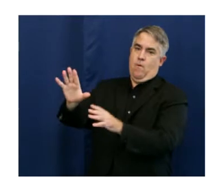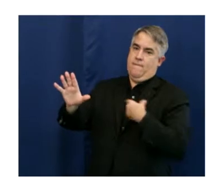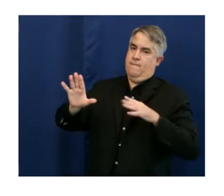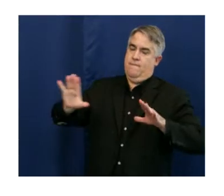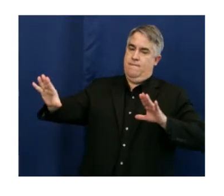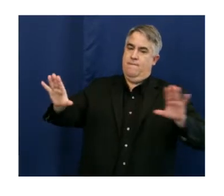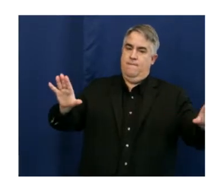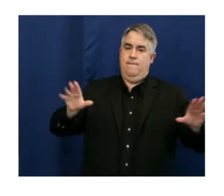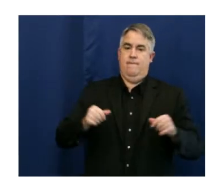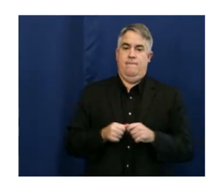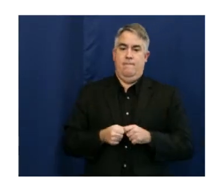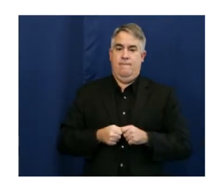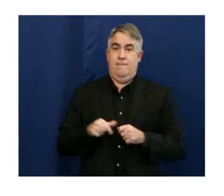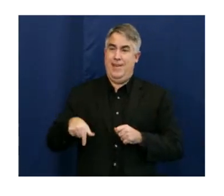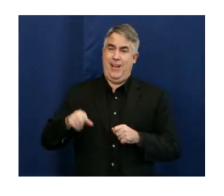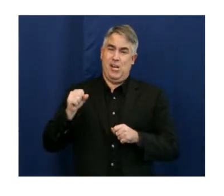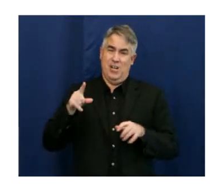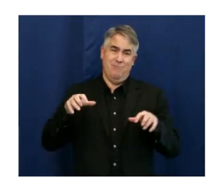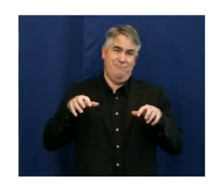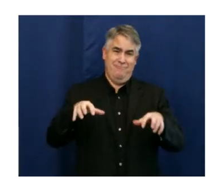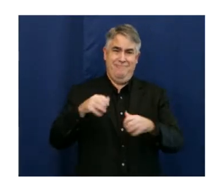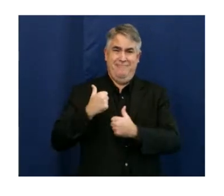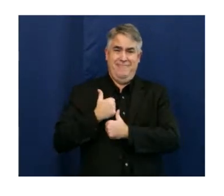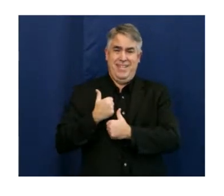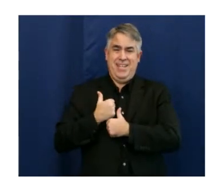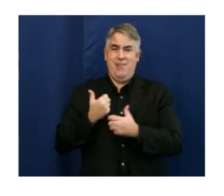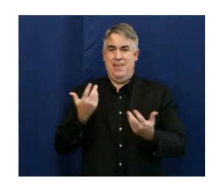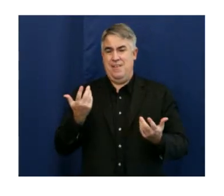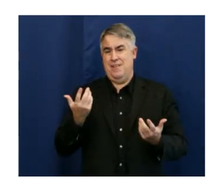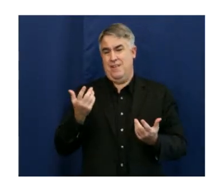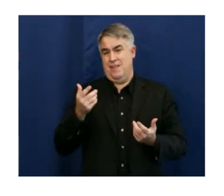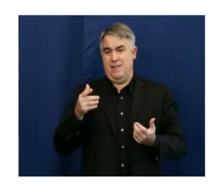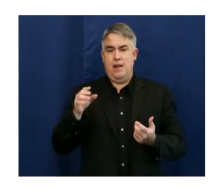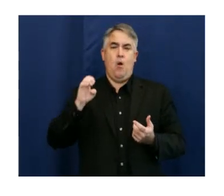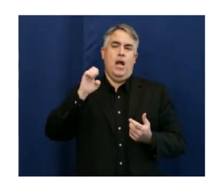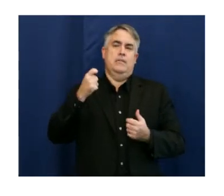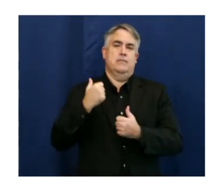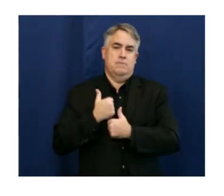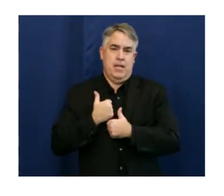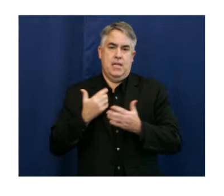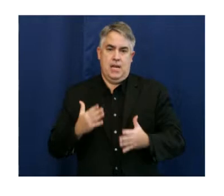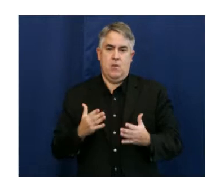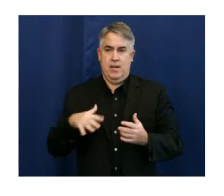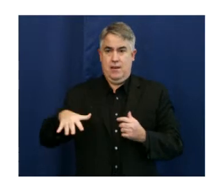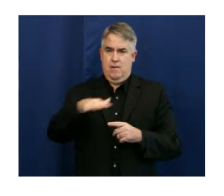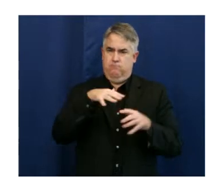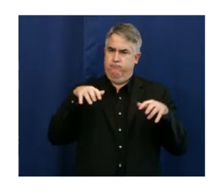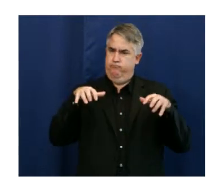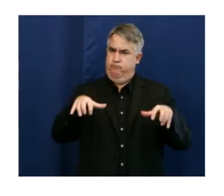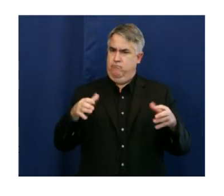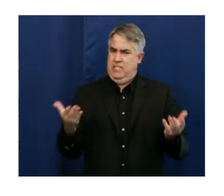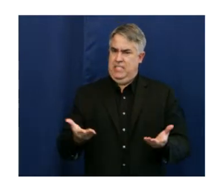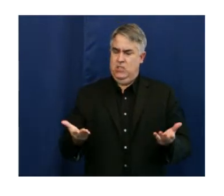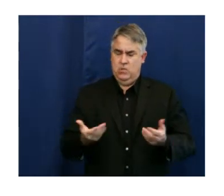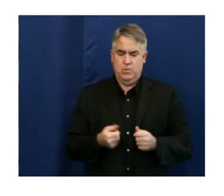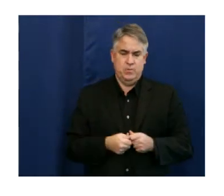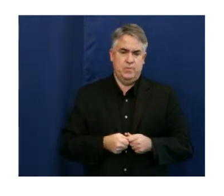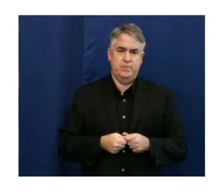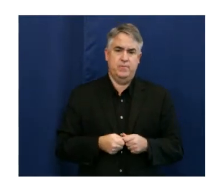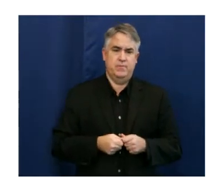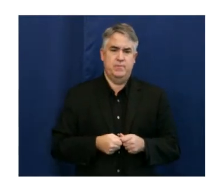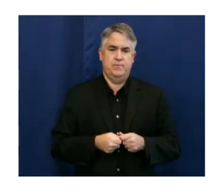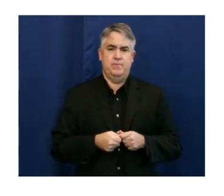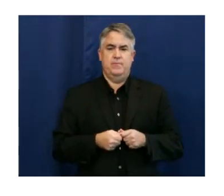are either active duty or veteran, dependent civilian contractors, and we expect these numbers will again help